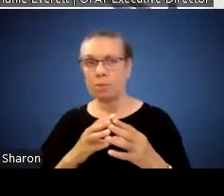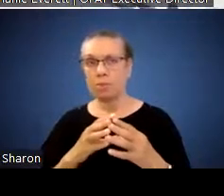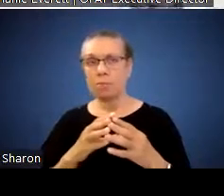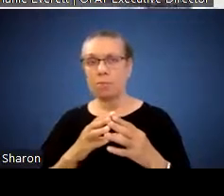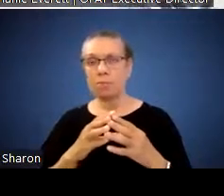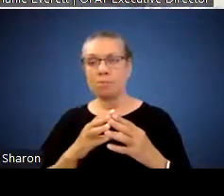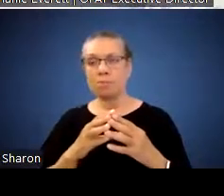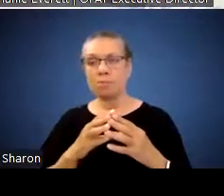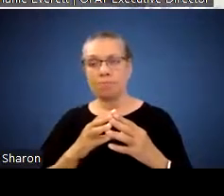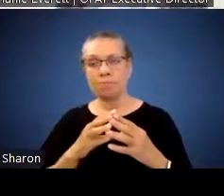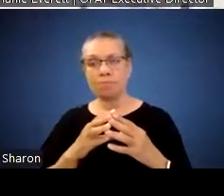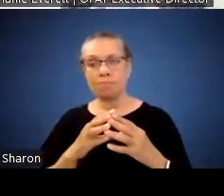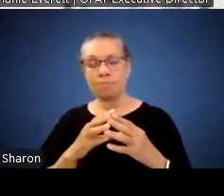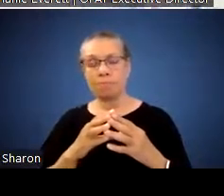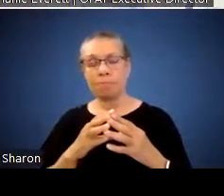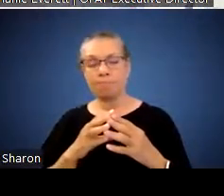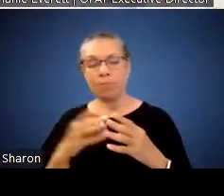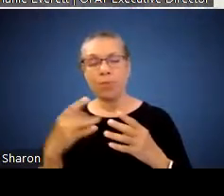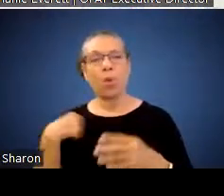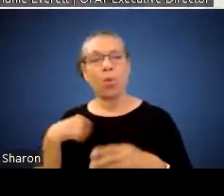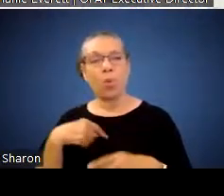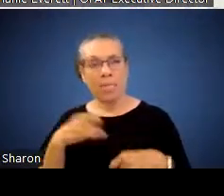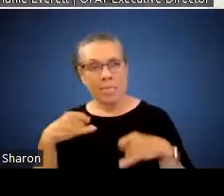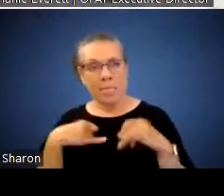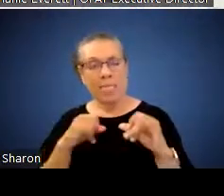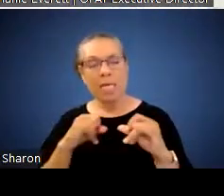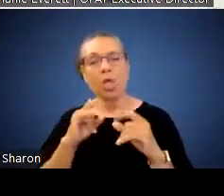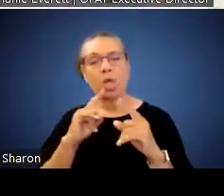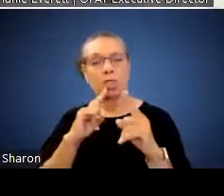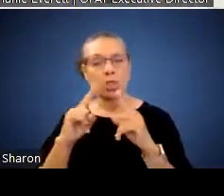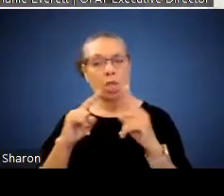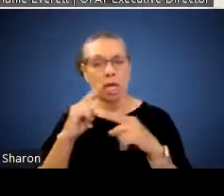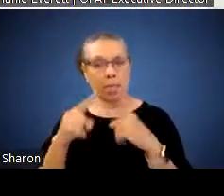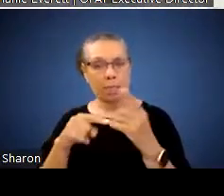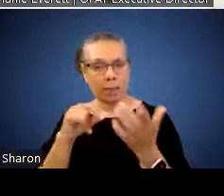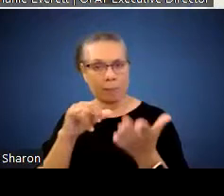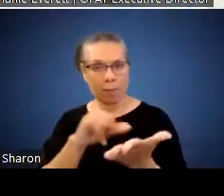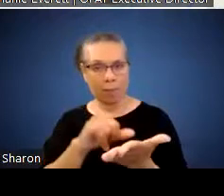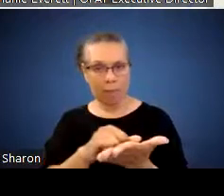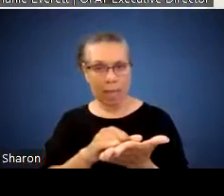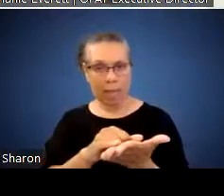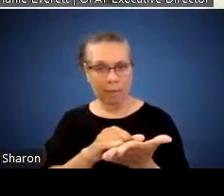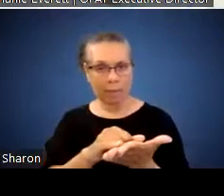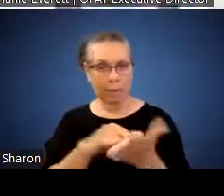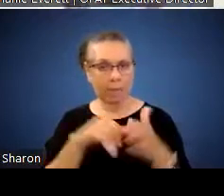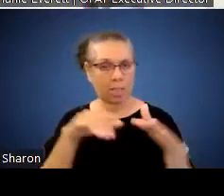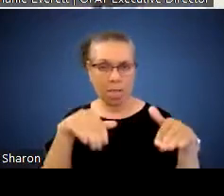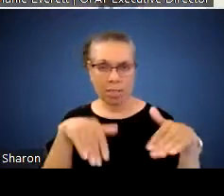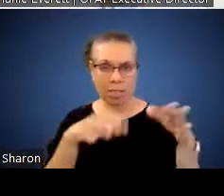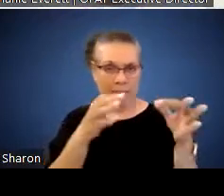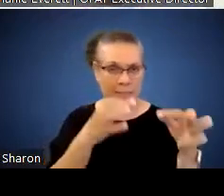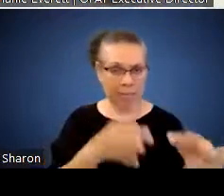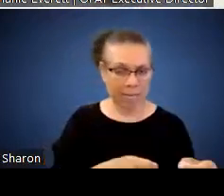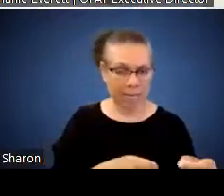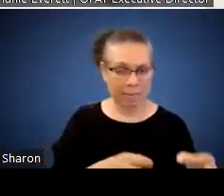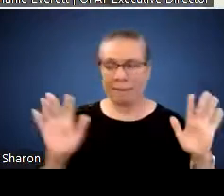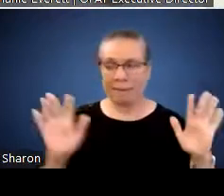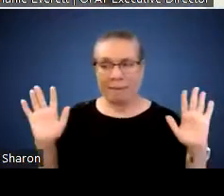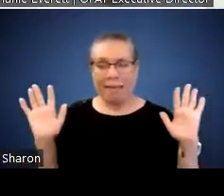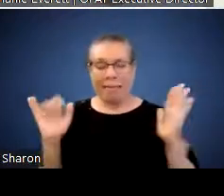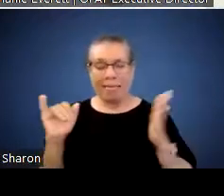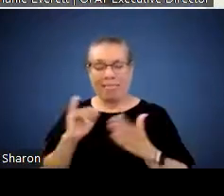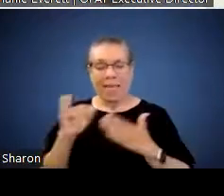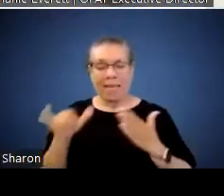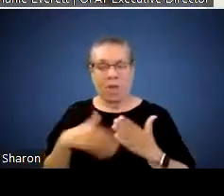still in the works of talking about, but that's like as much as I can go to right